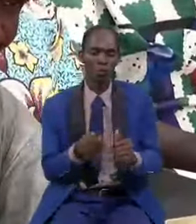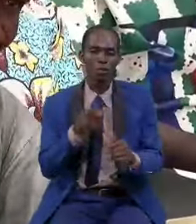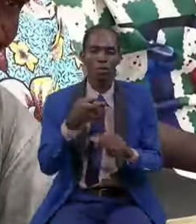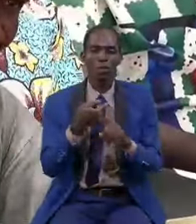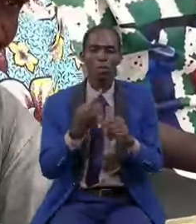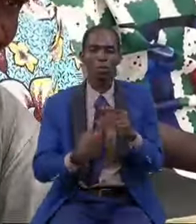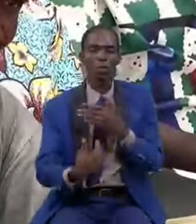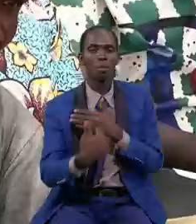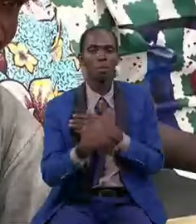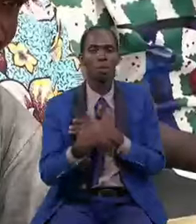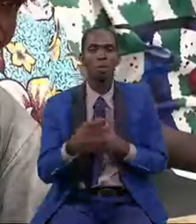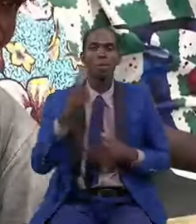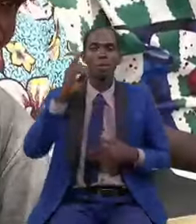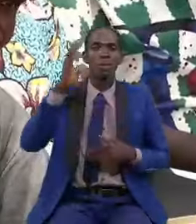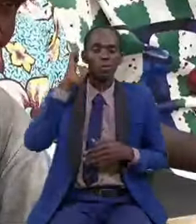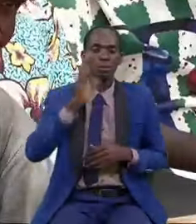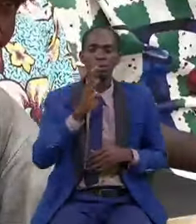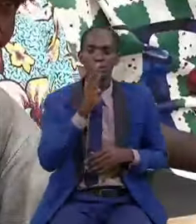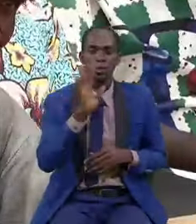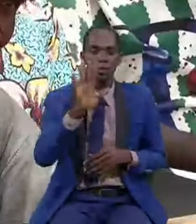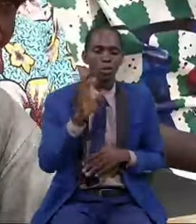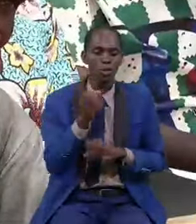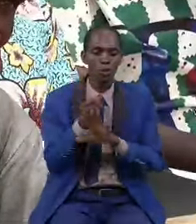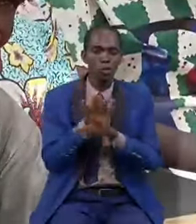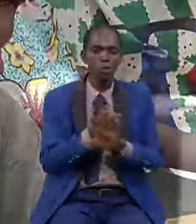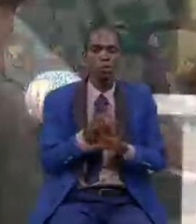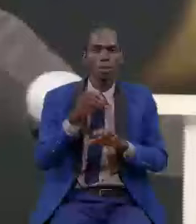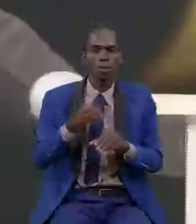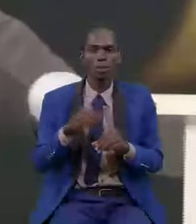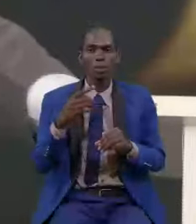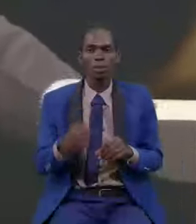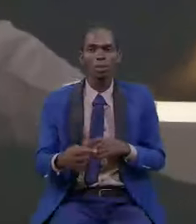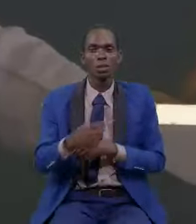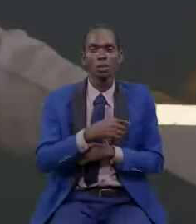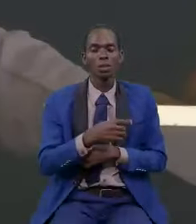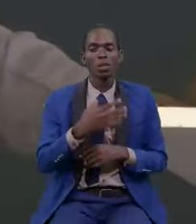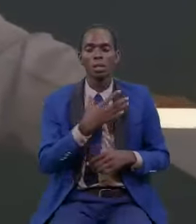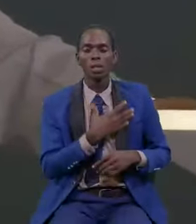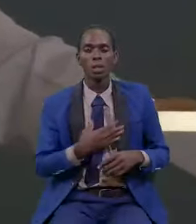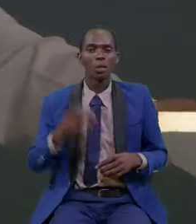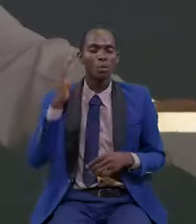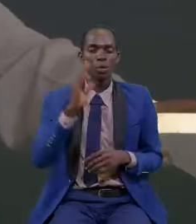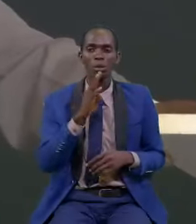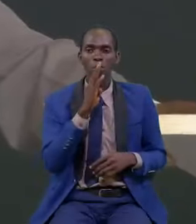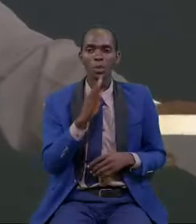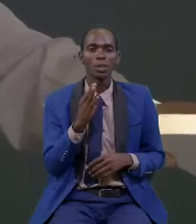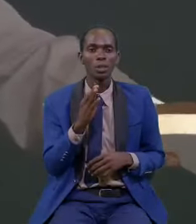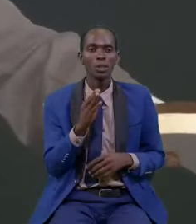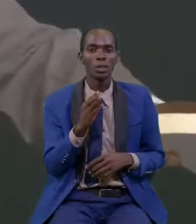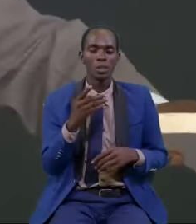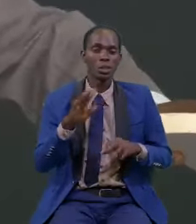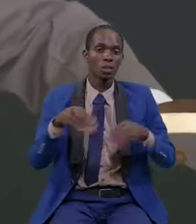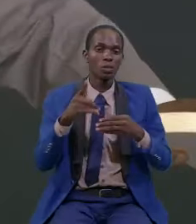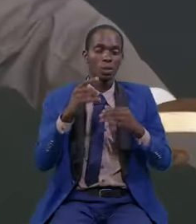shield in the day for you. I'll be the power in your heart to do what you could not